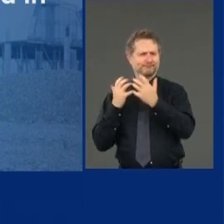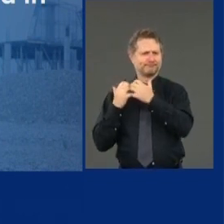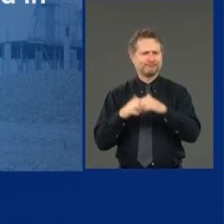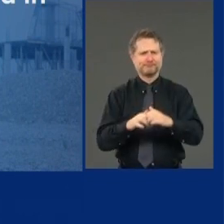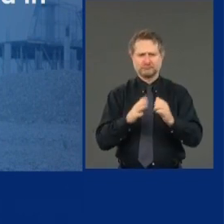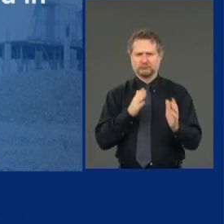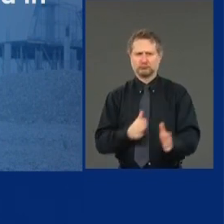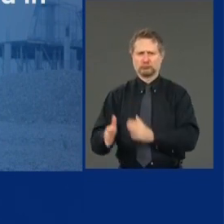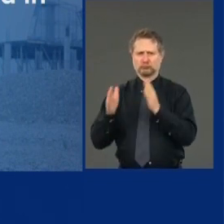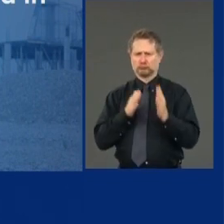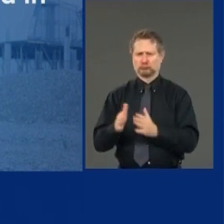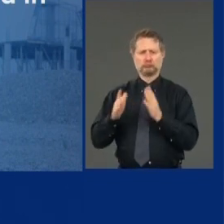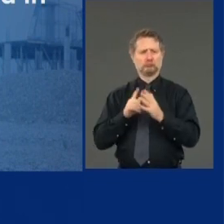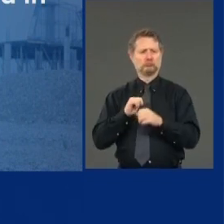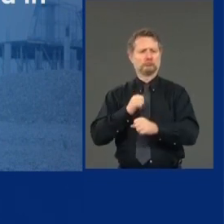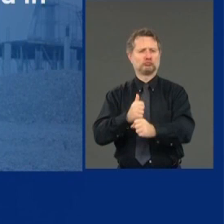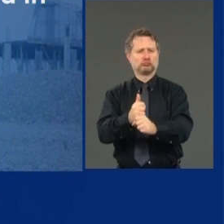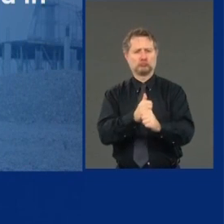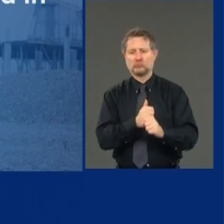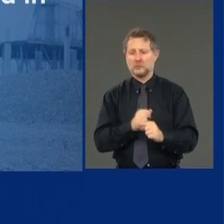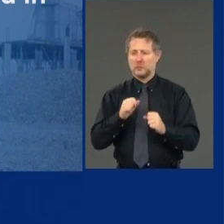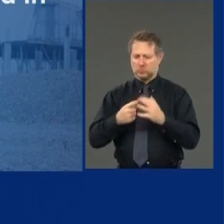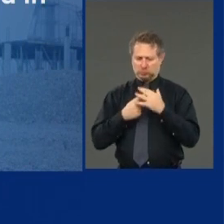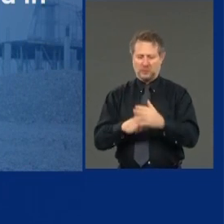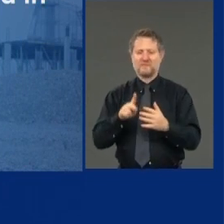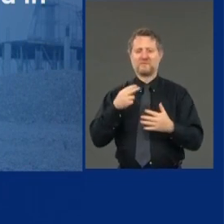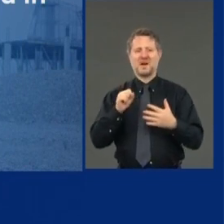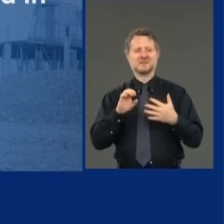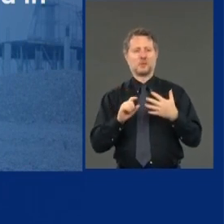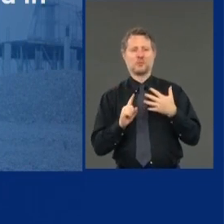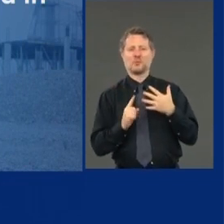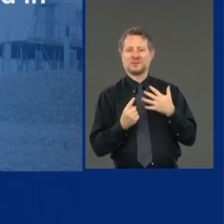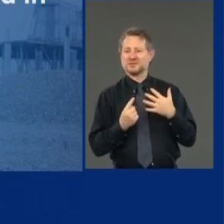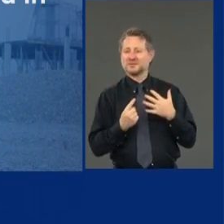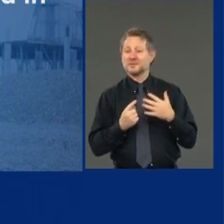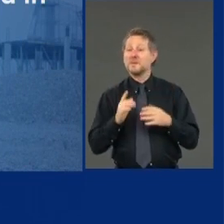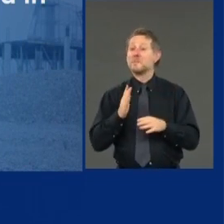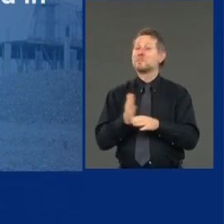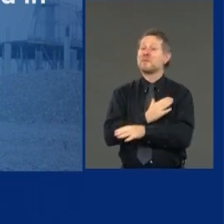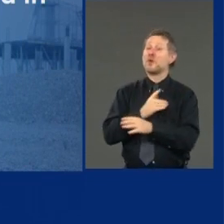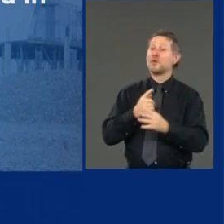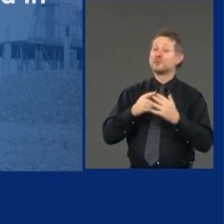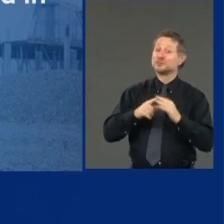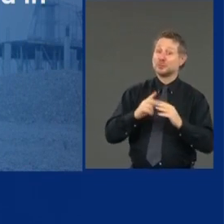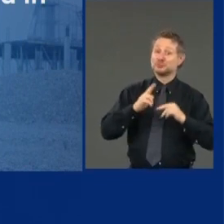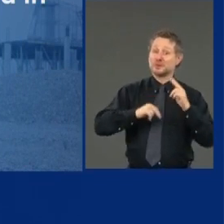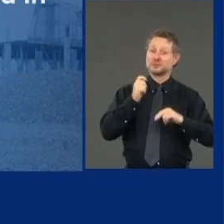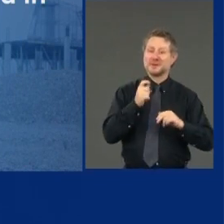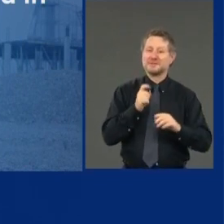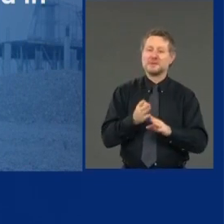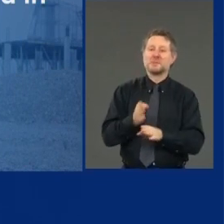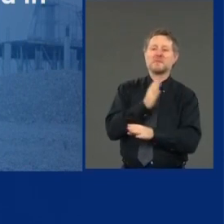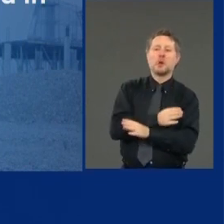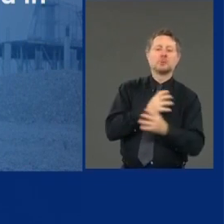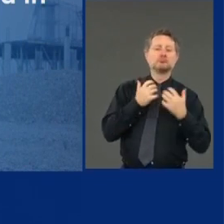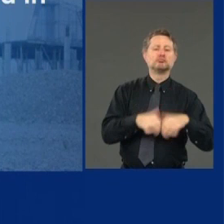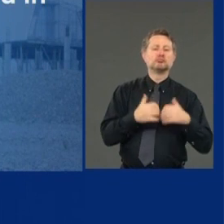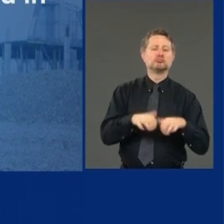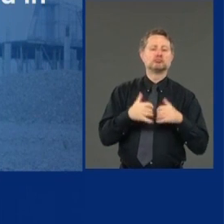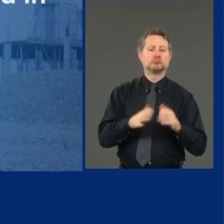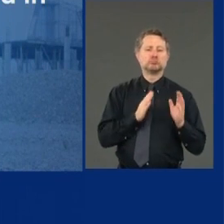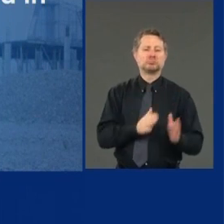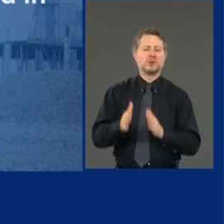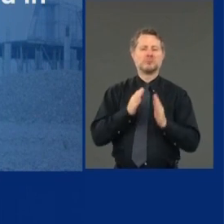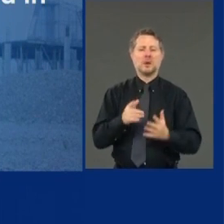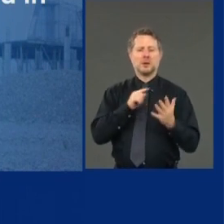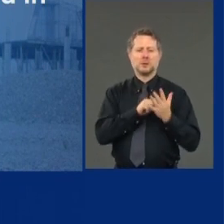1 construction begins. Before you can begin construction, you have to have staged the construction. The materials have to be on